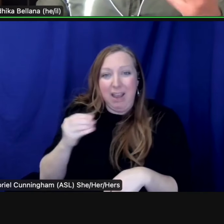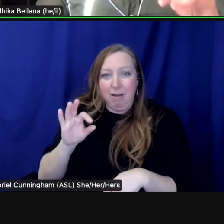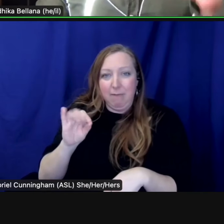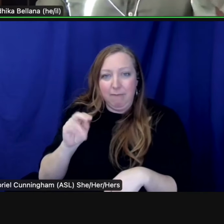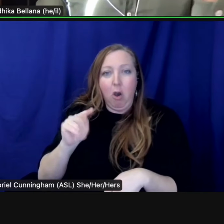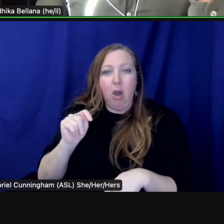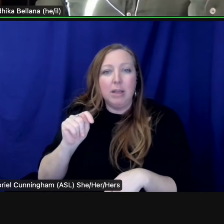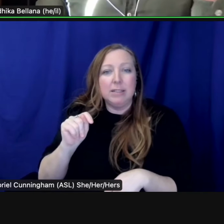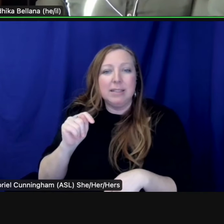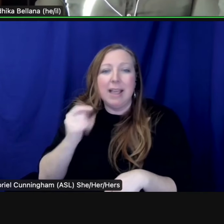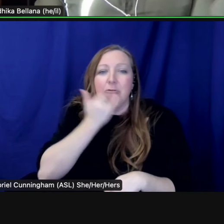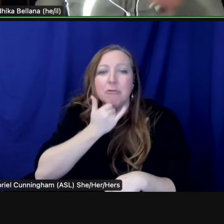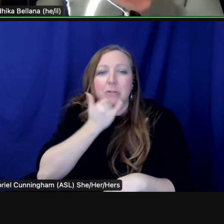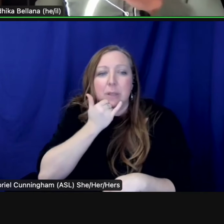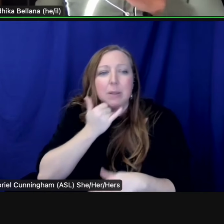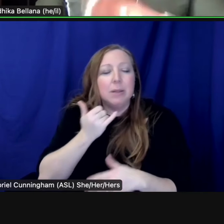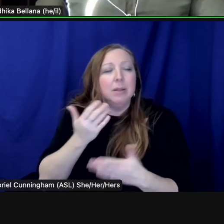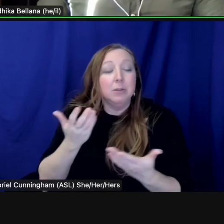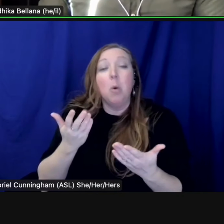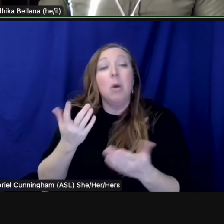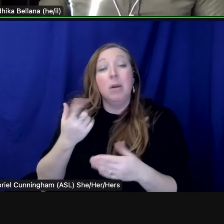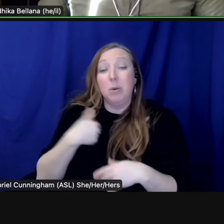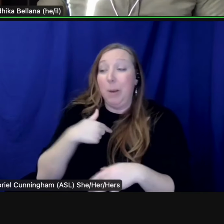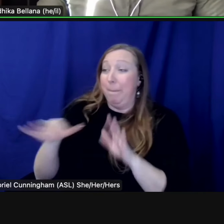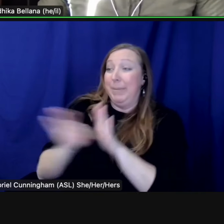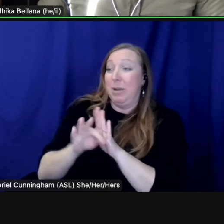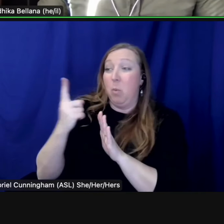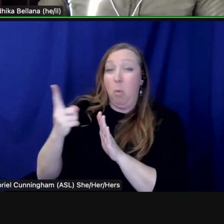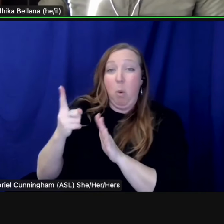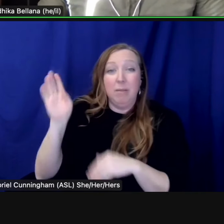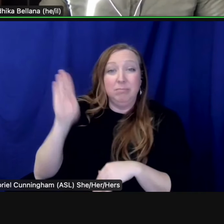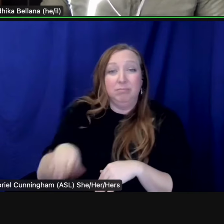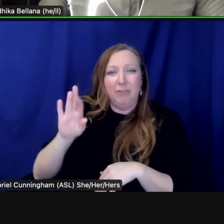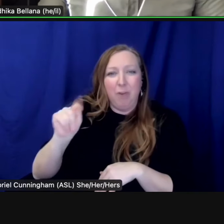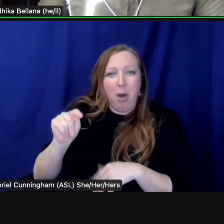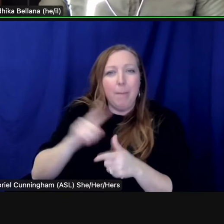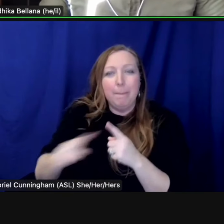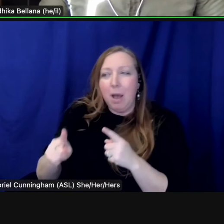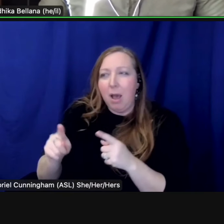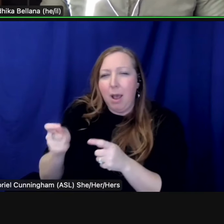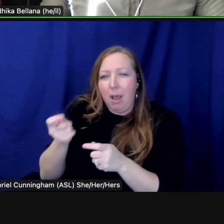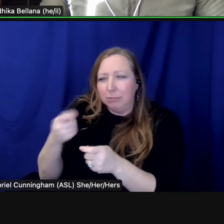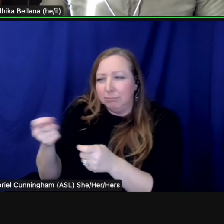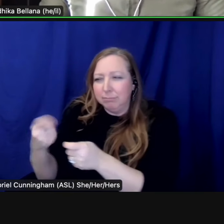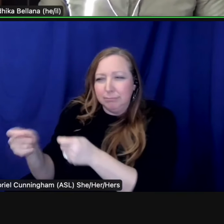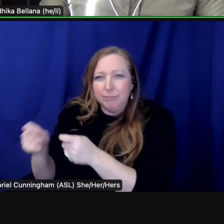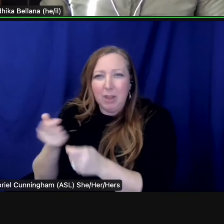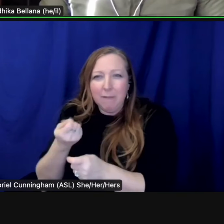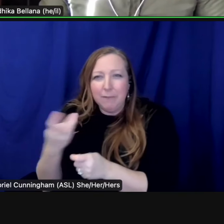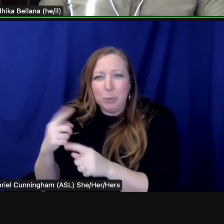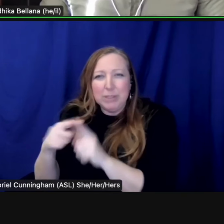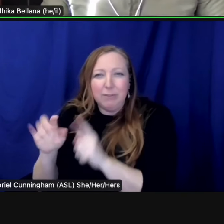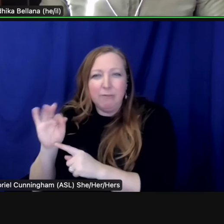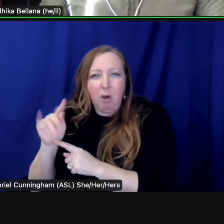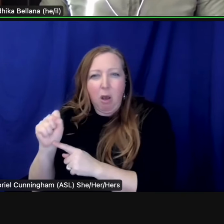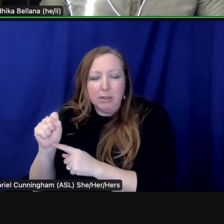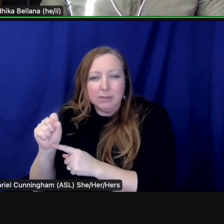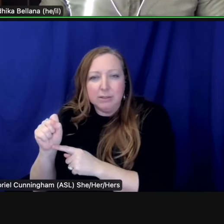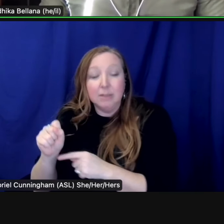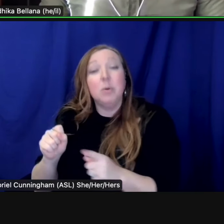oddball font, so it wasn't the font that the rest of the story was in. And participants had to essentially, in the proofread condition, count the number of